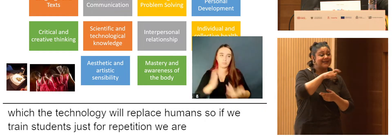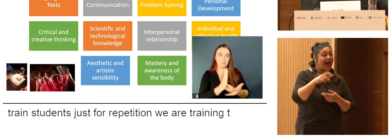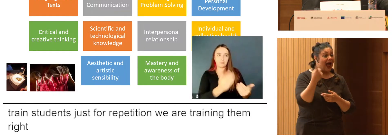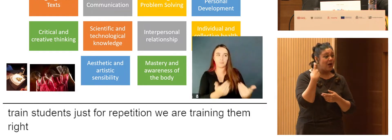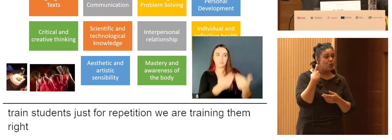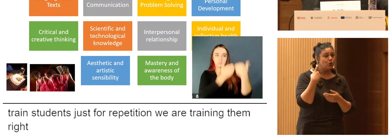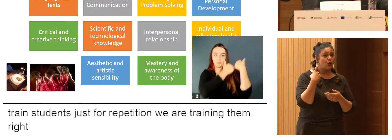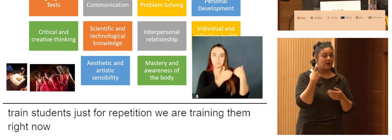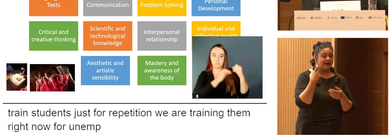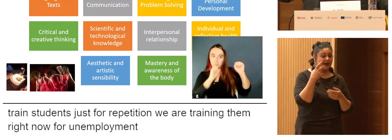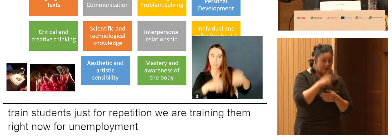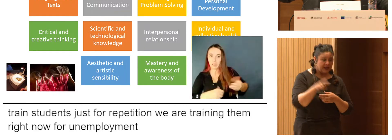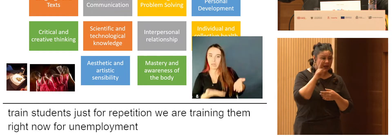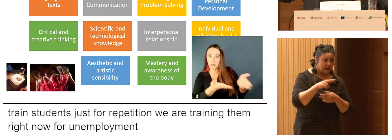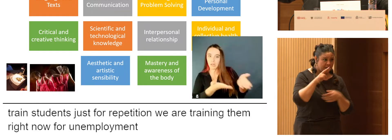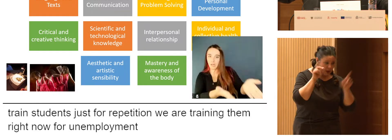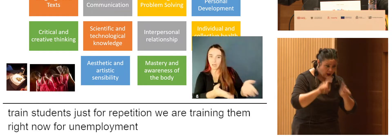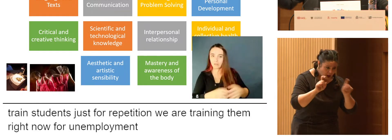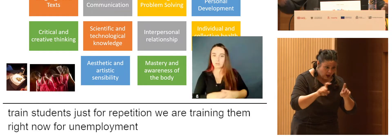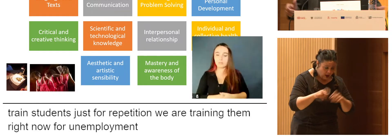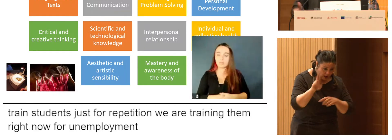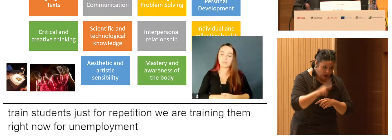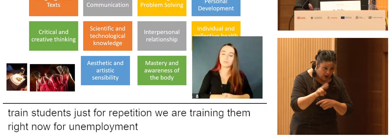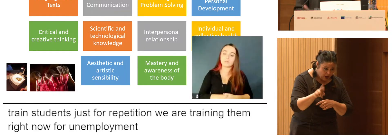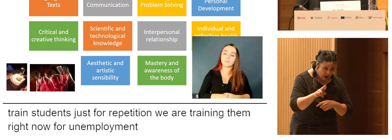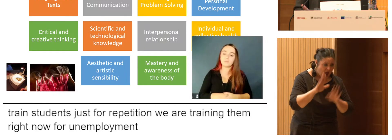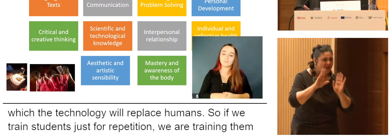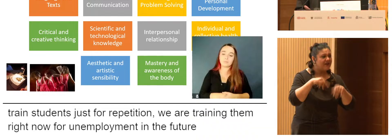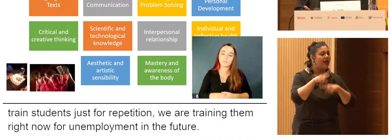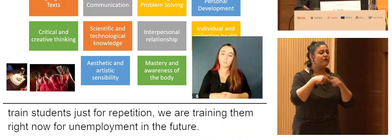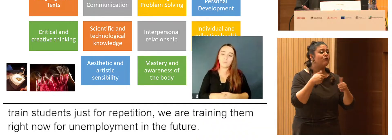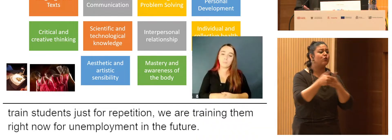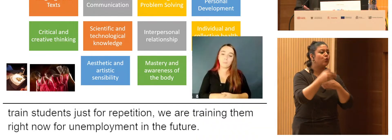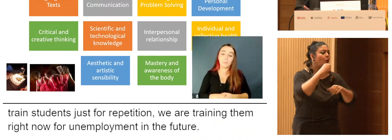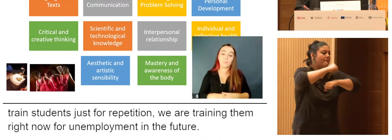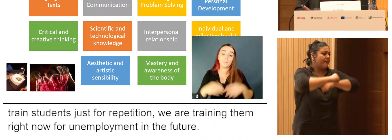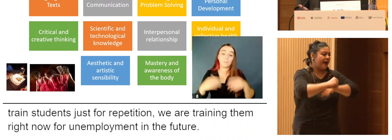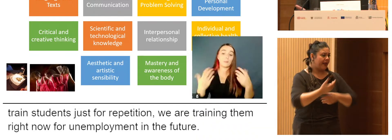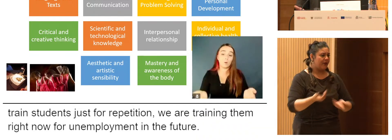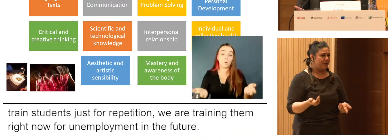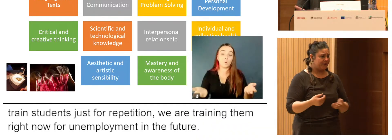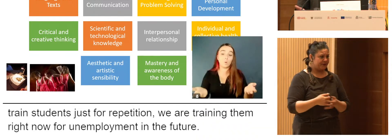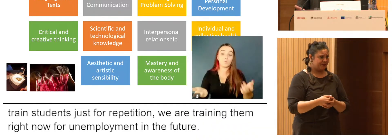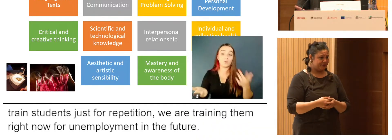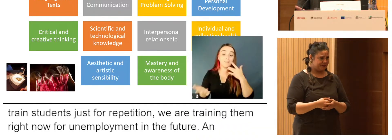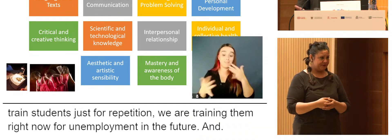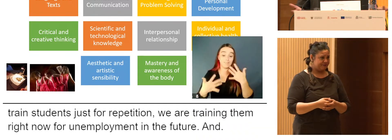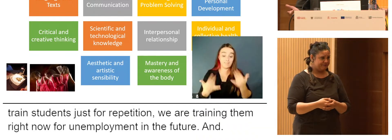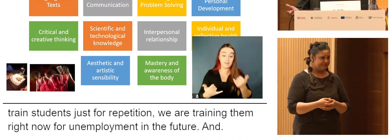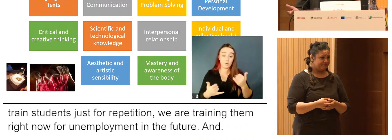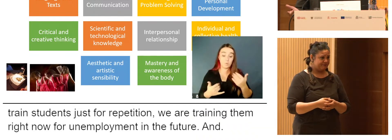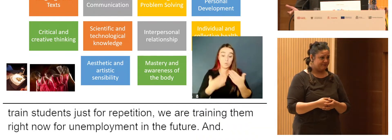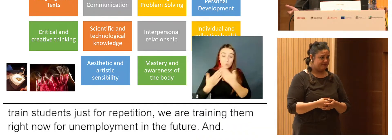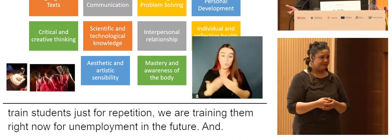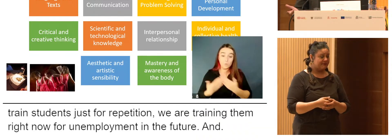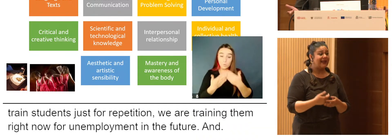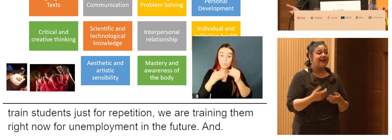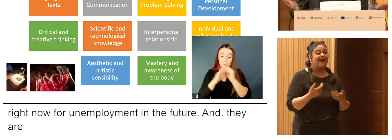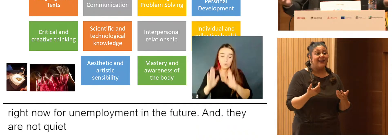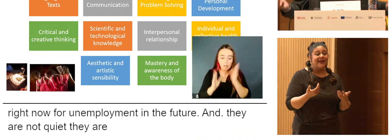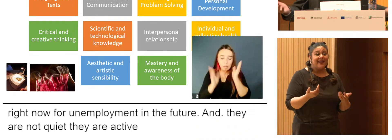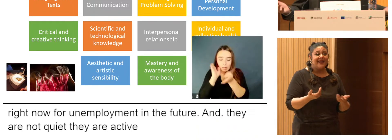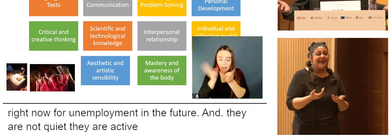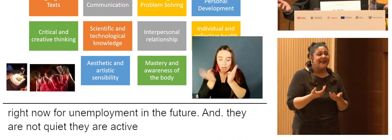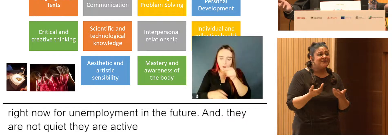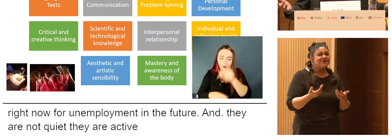for unemployment in the future. And they are not quiet. They are active citizens.